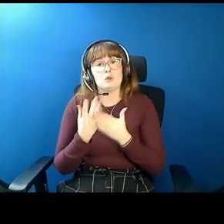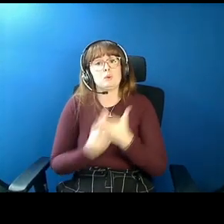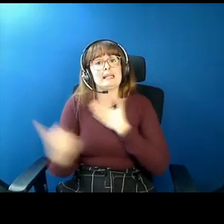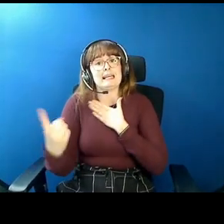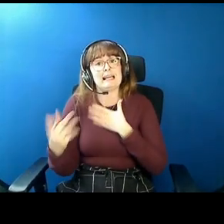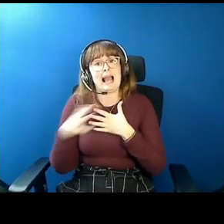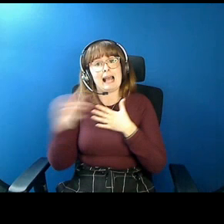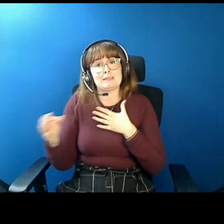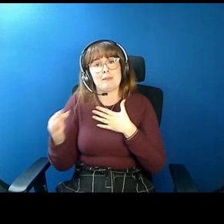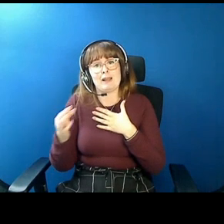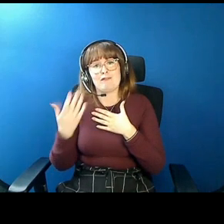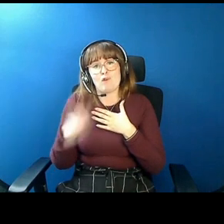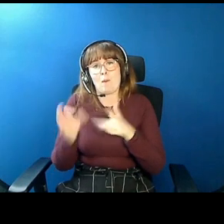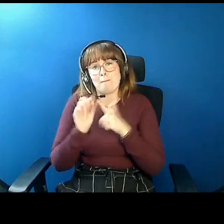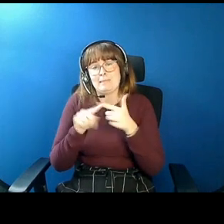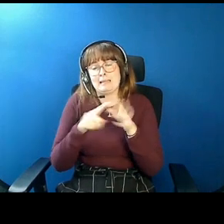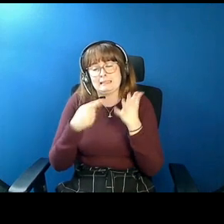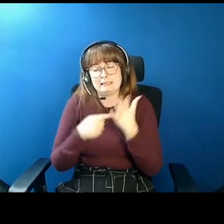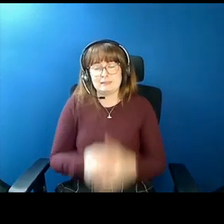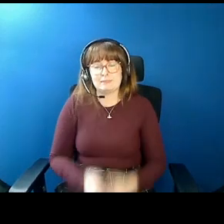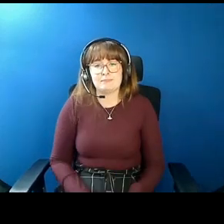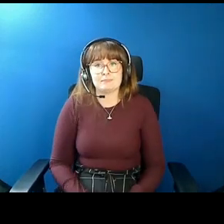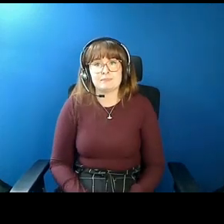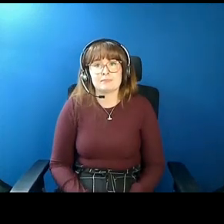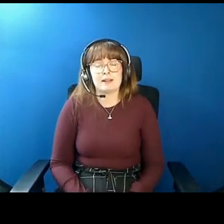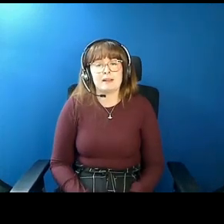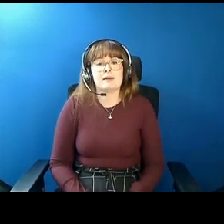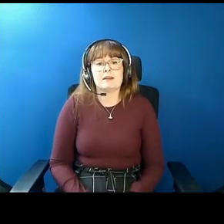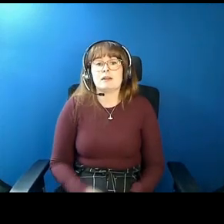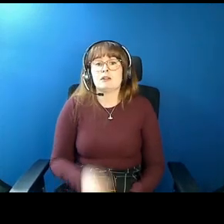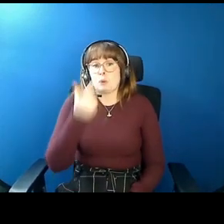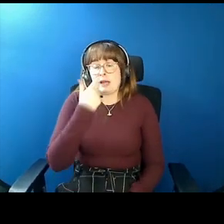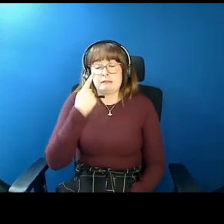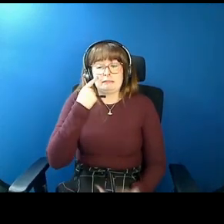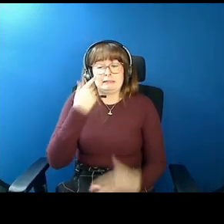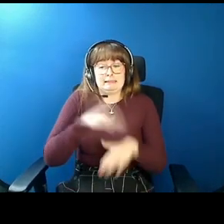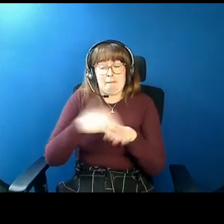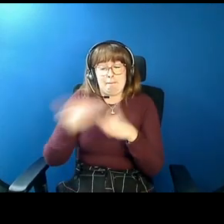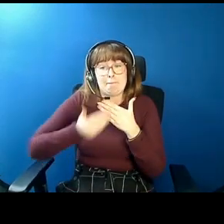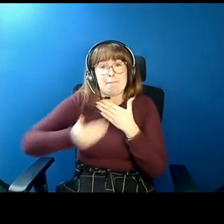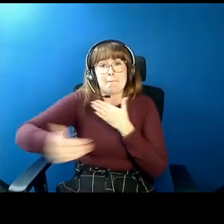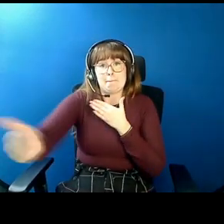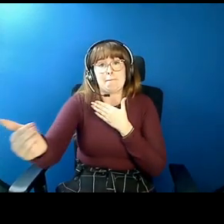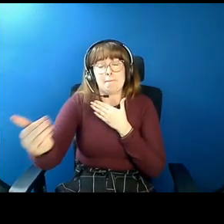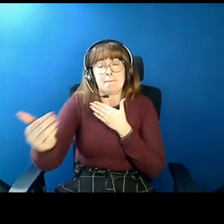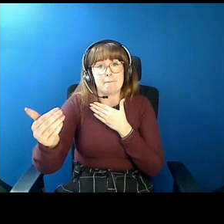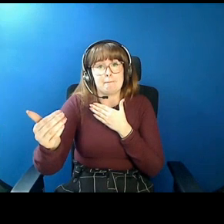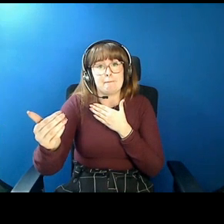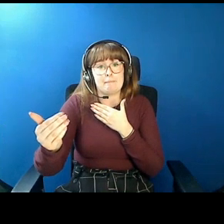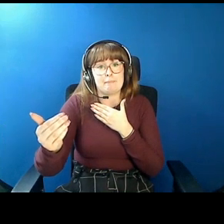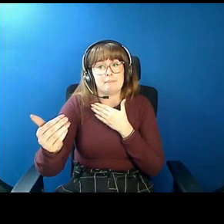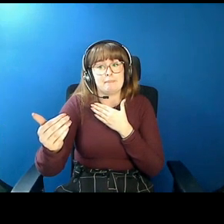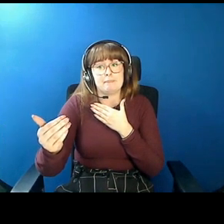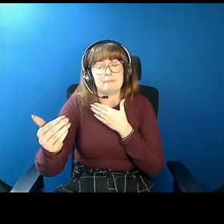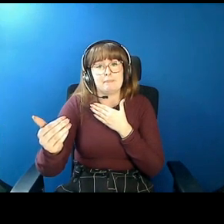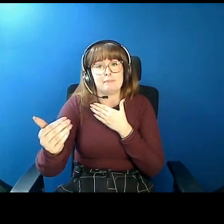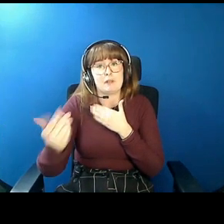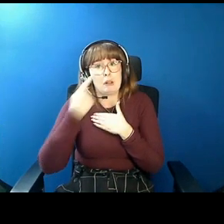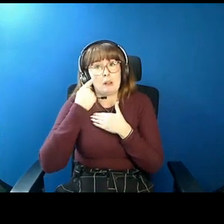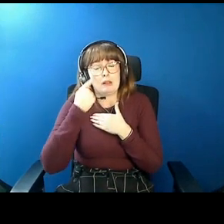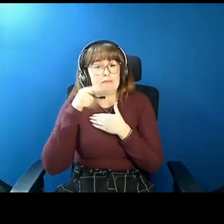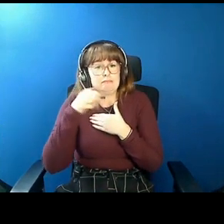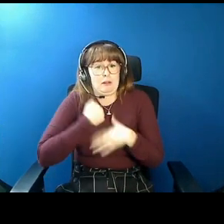Pete. The outputs can then be plotted over time to simulate the temporal impact of undergoing retrofit work. So